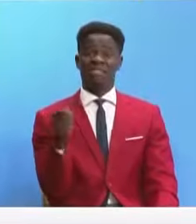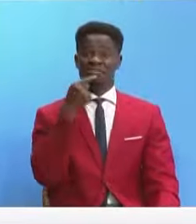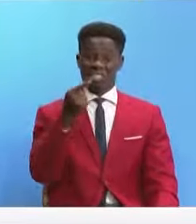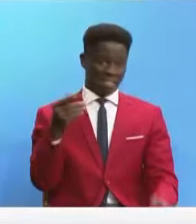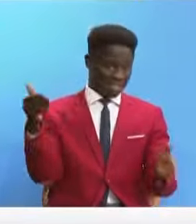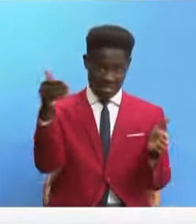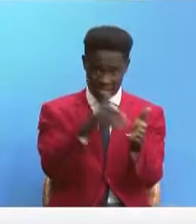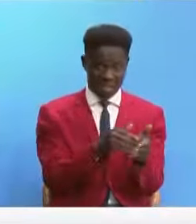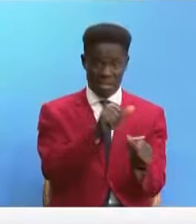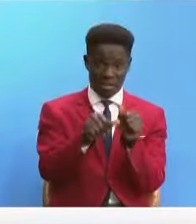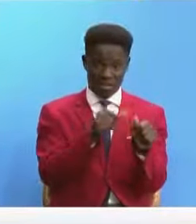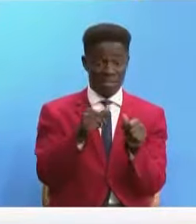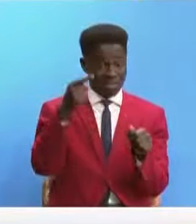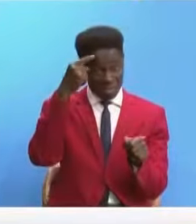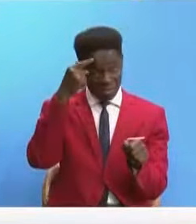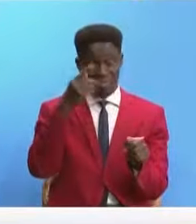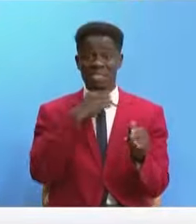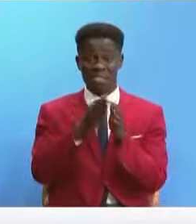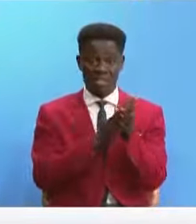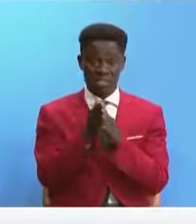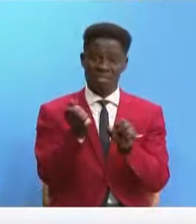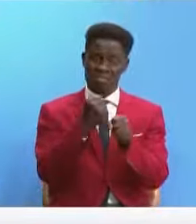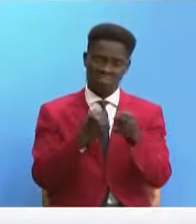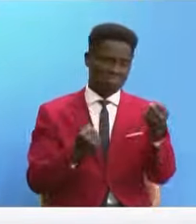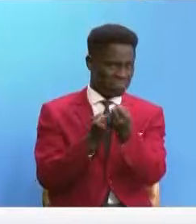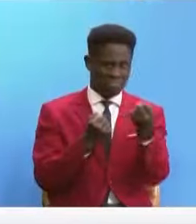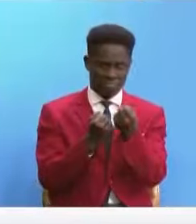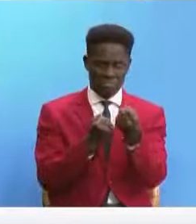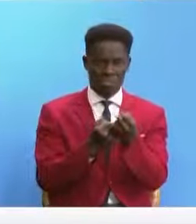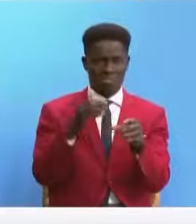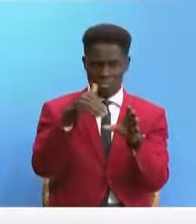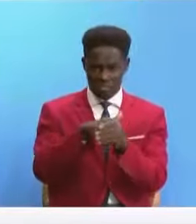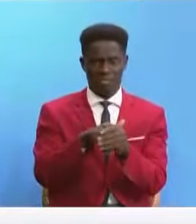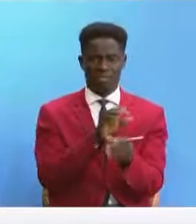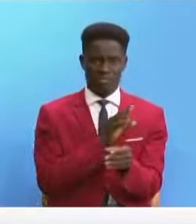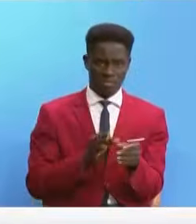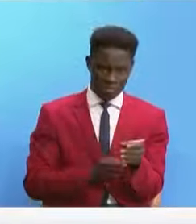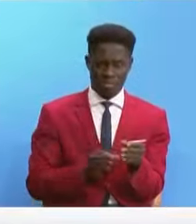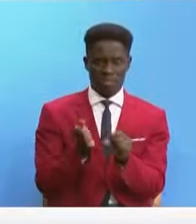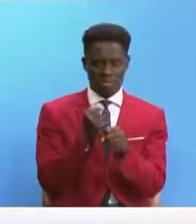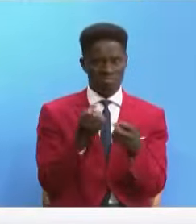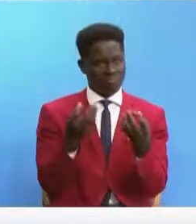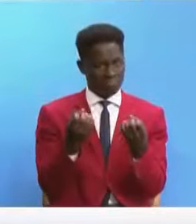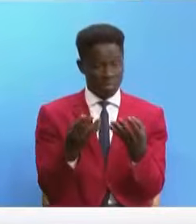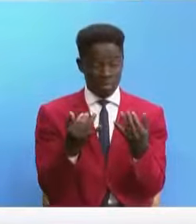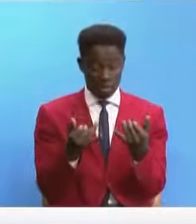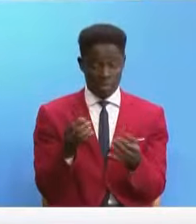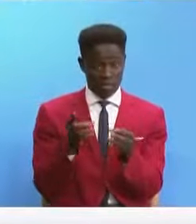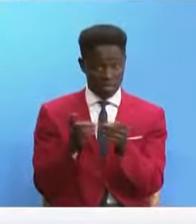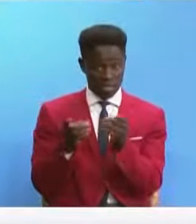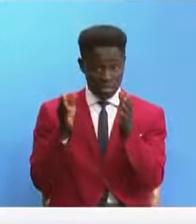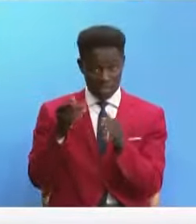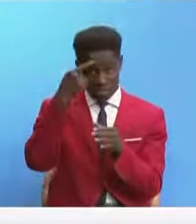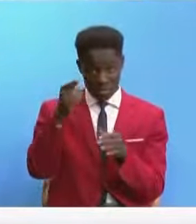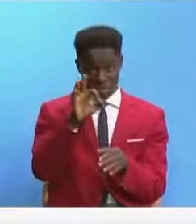boosting agriculture production through various strategic initiatives. FRA Executive Director Mwansa Chamatete says